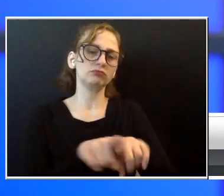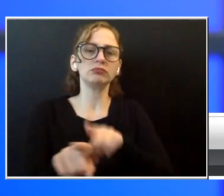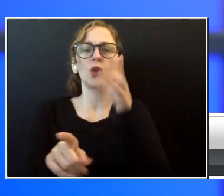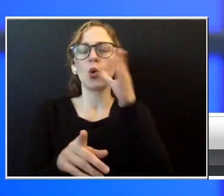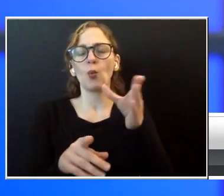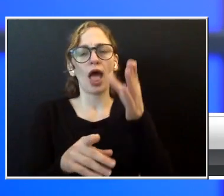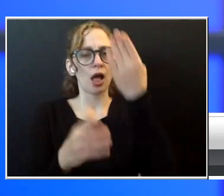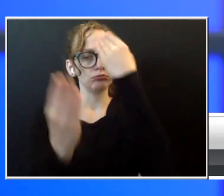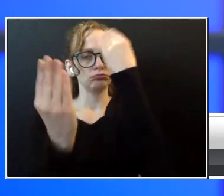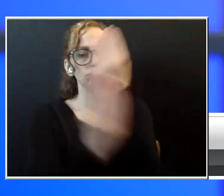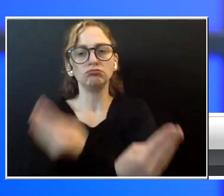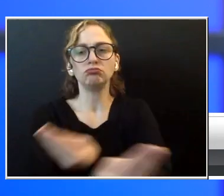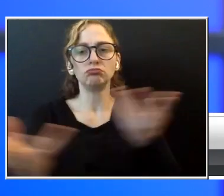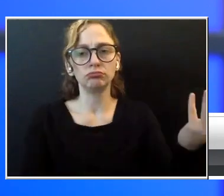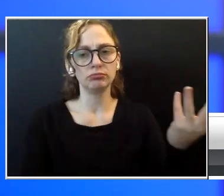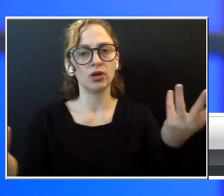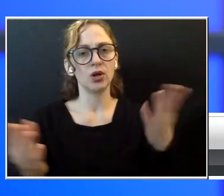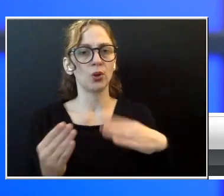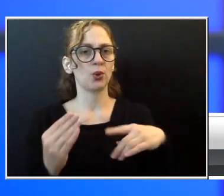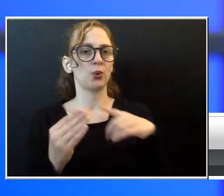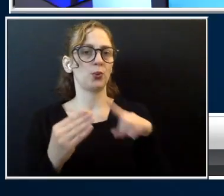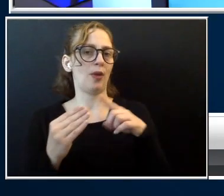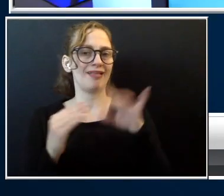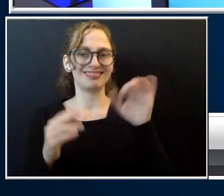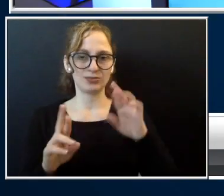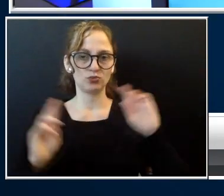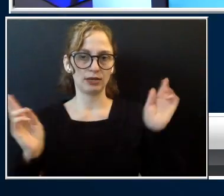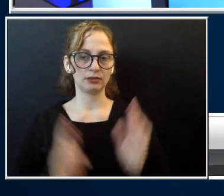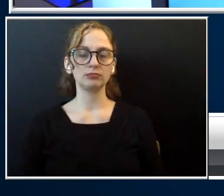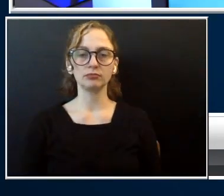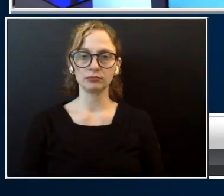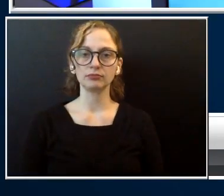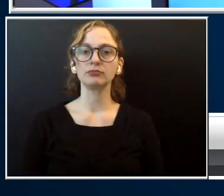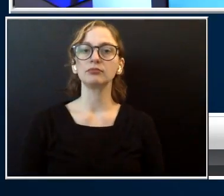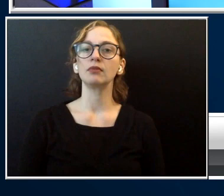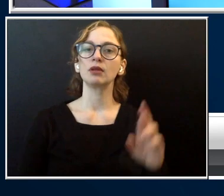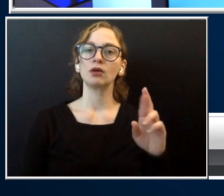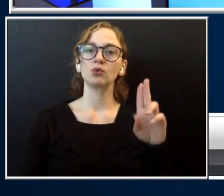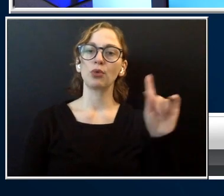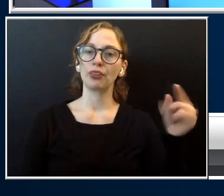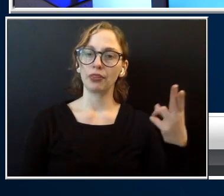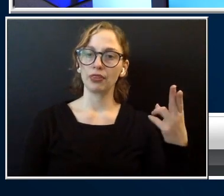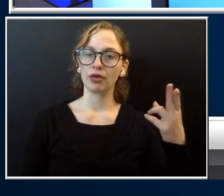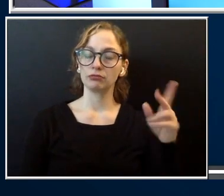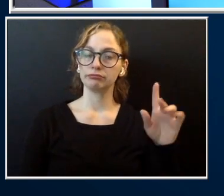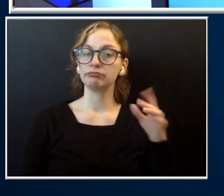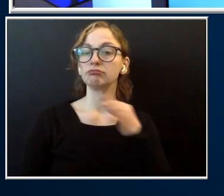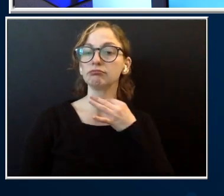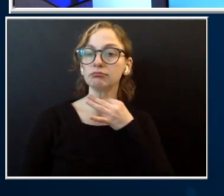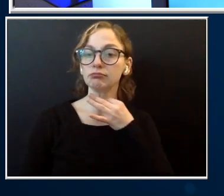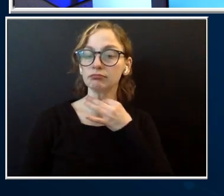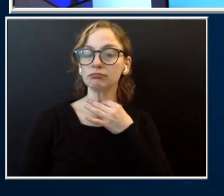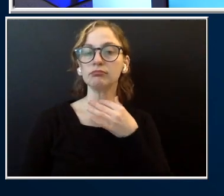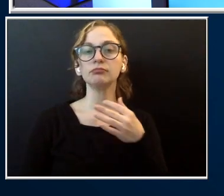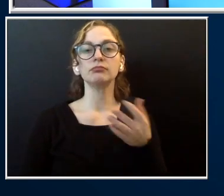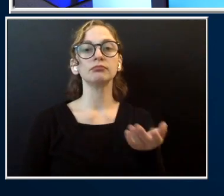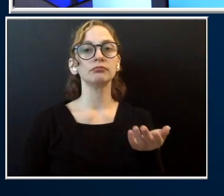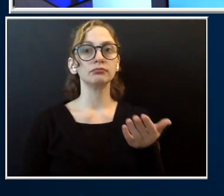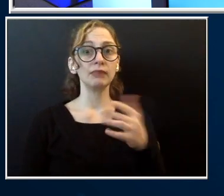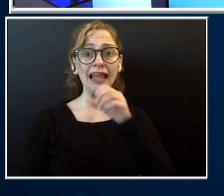to the community when that is ready. Ruth has a follow-up question to that. She wants to know if there's an age